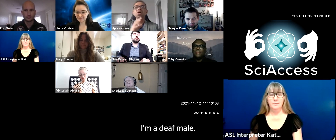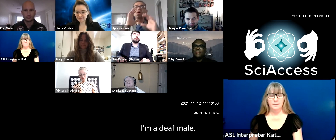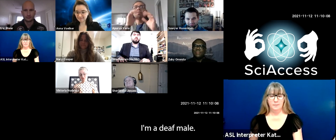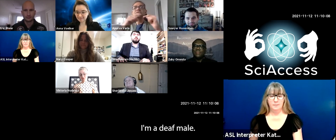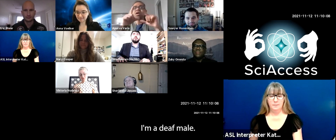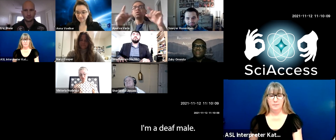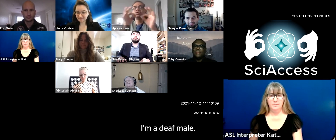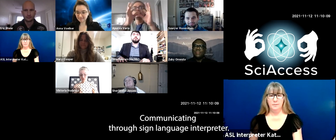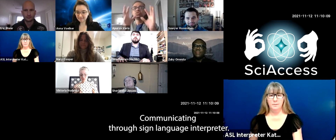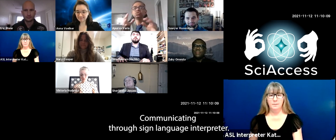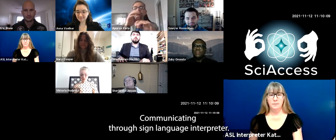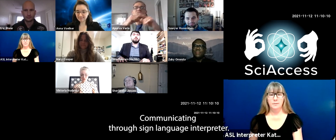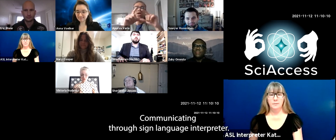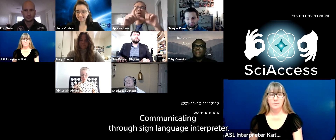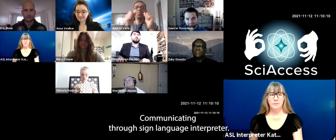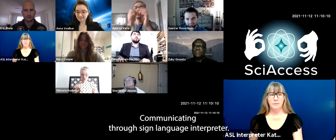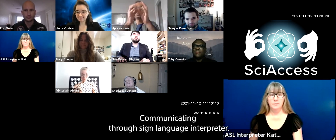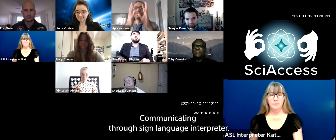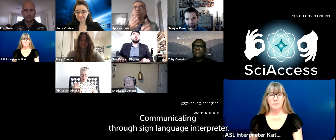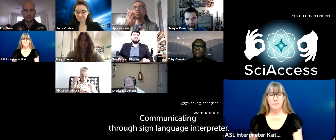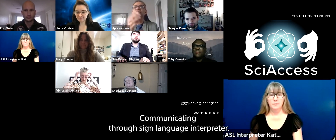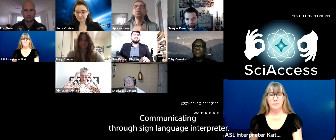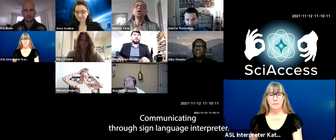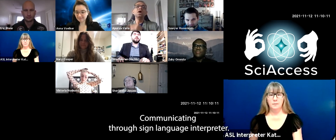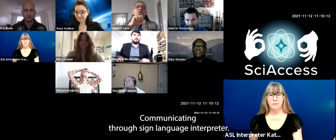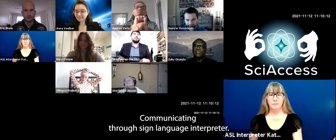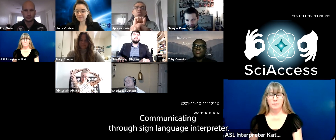pronouns. I'm a deaf male communicating through a sign language interpreter.